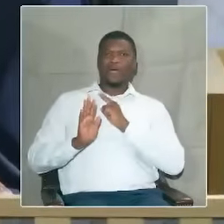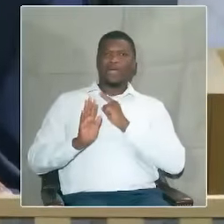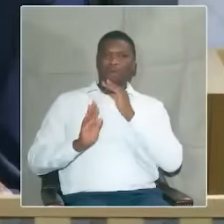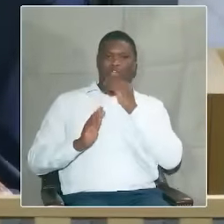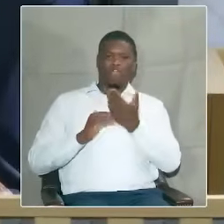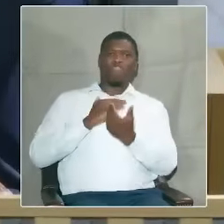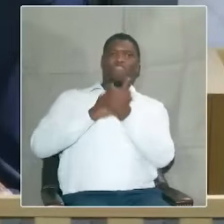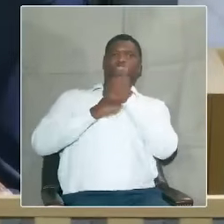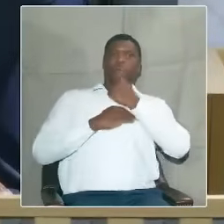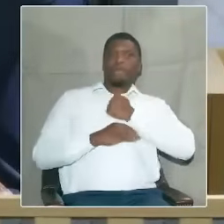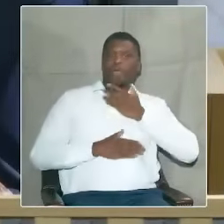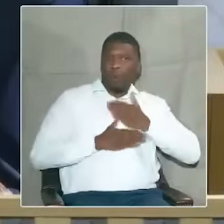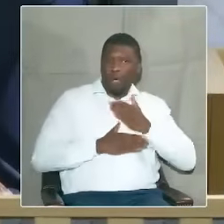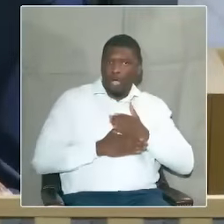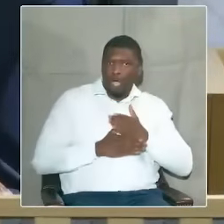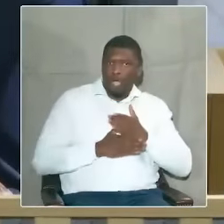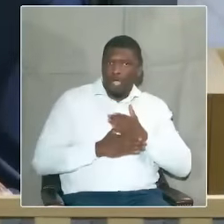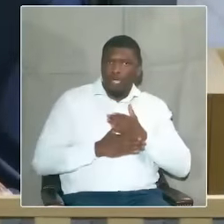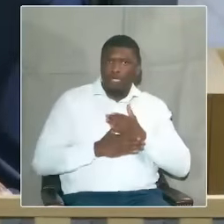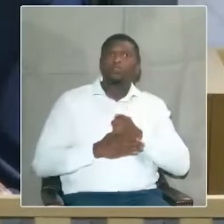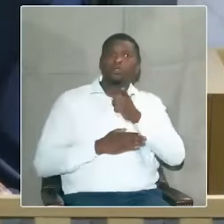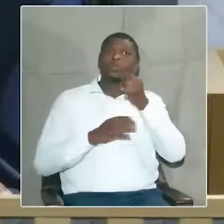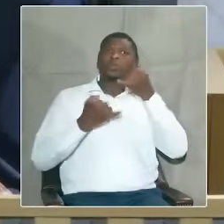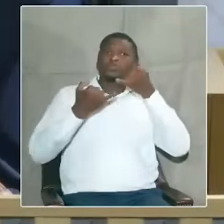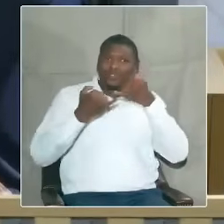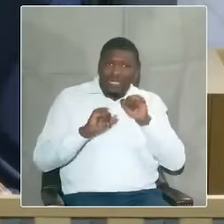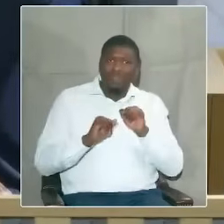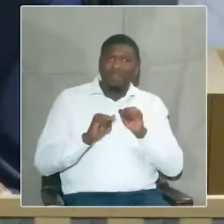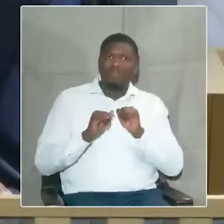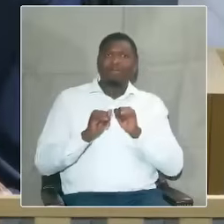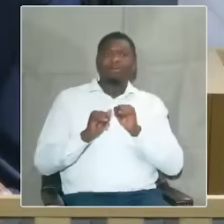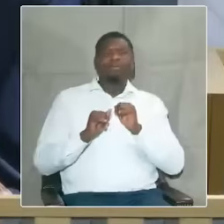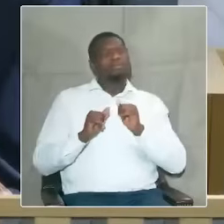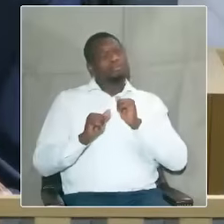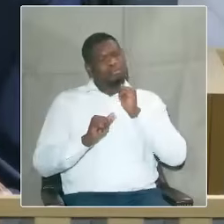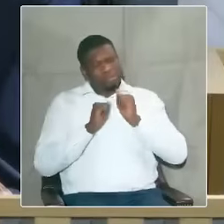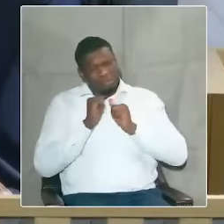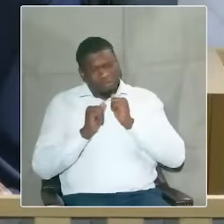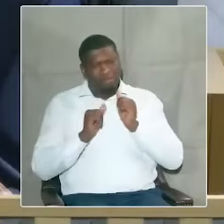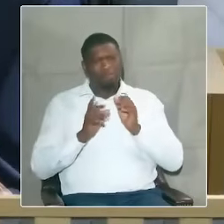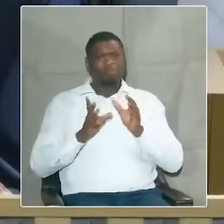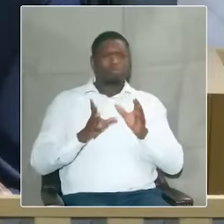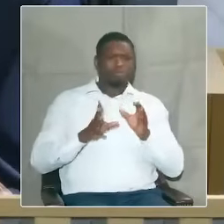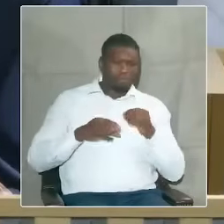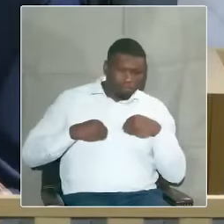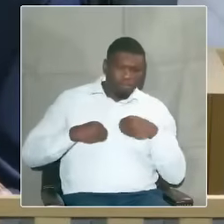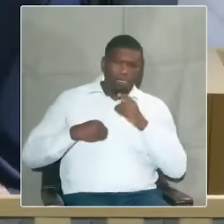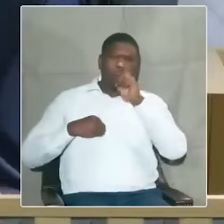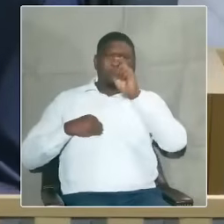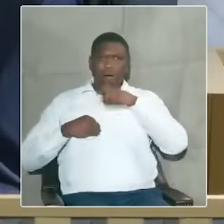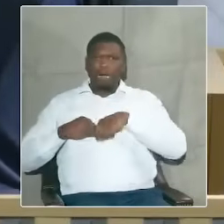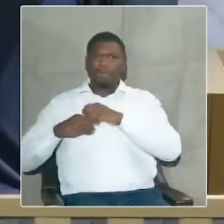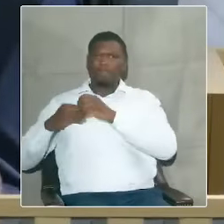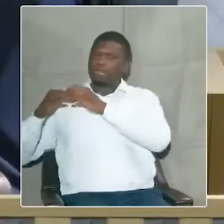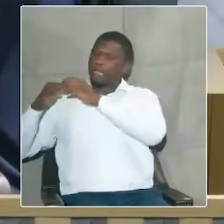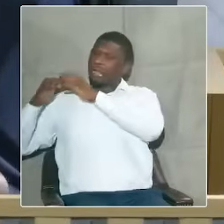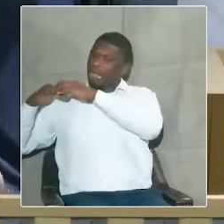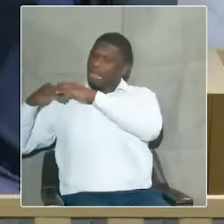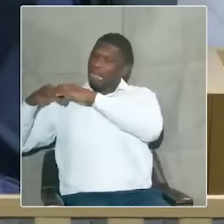your area of function. So why do you now suddenly talk the language of winding